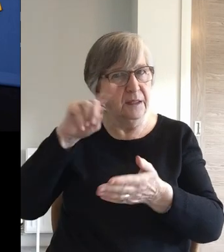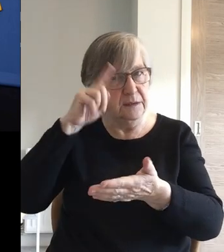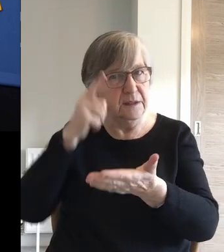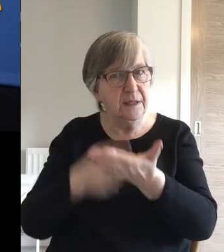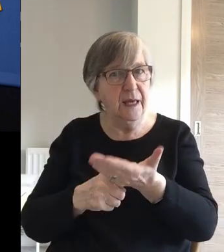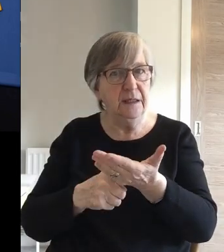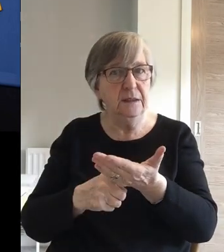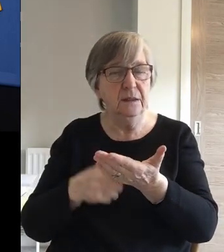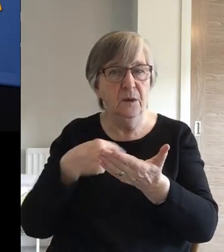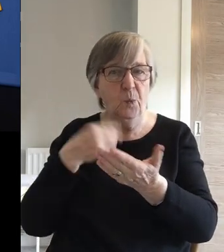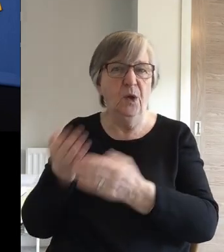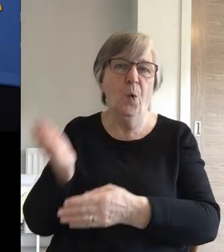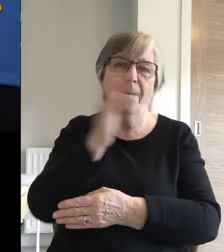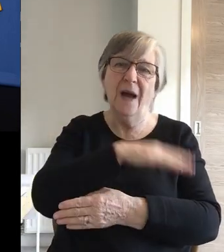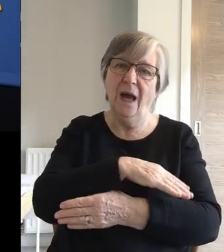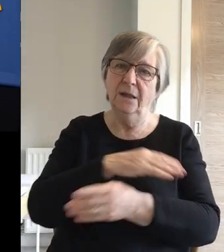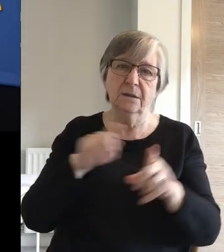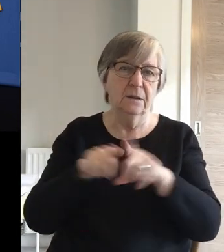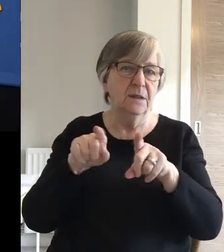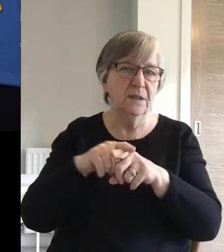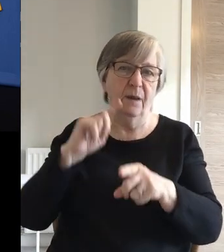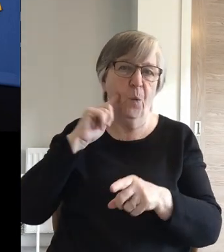go back to the familiar, the same old.